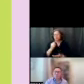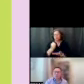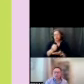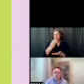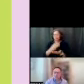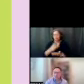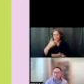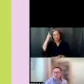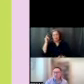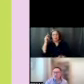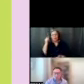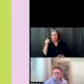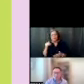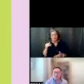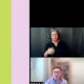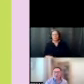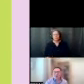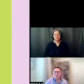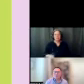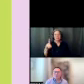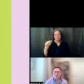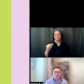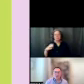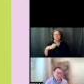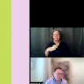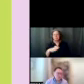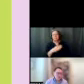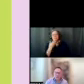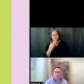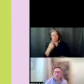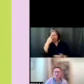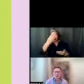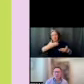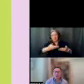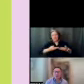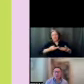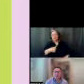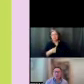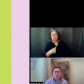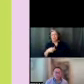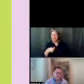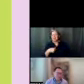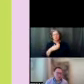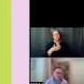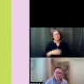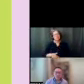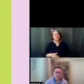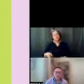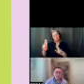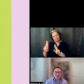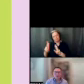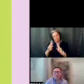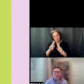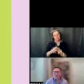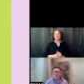Chapter Disabilities Council for having me, all of you. This has been an honor, and I love sharing my story